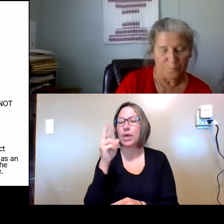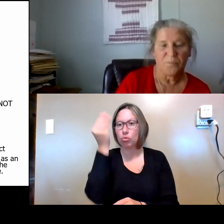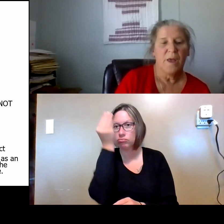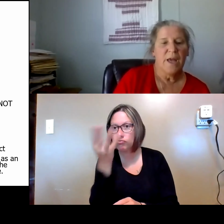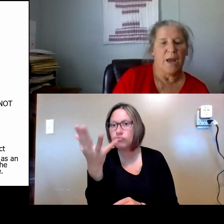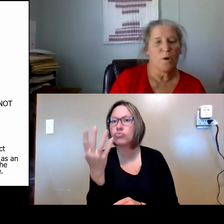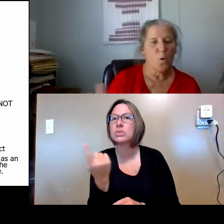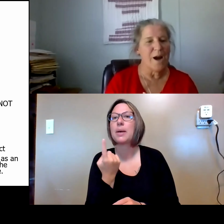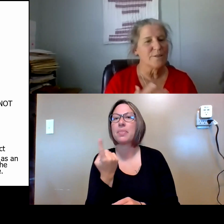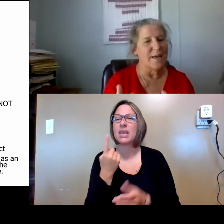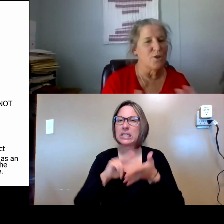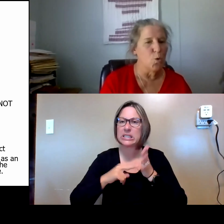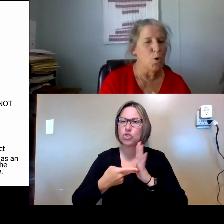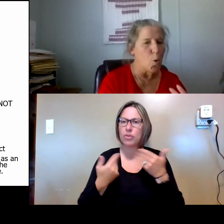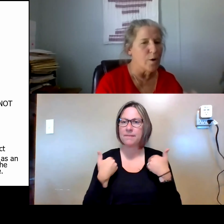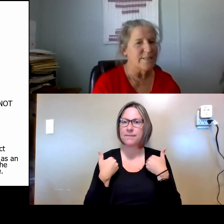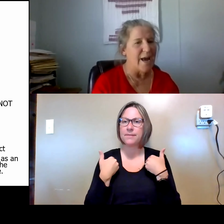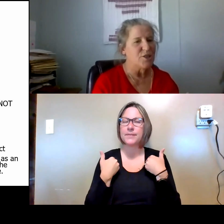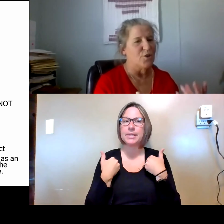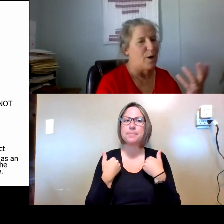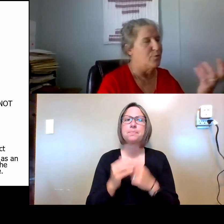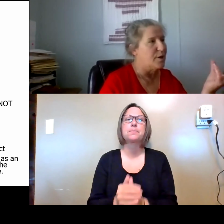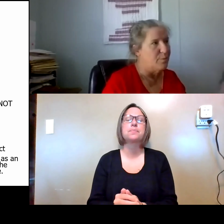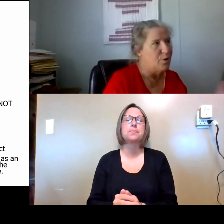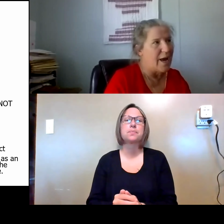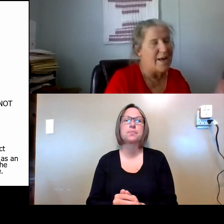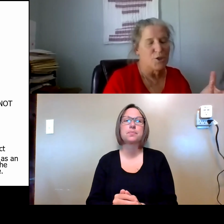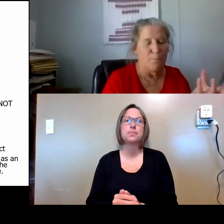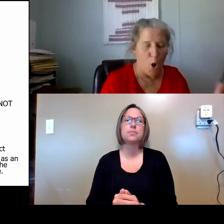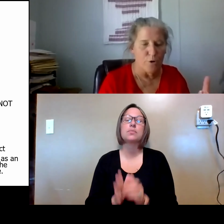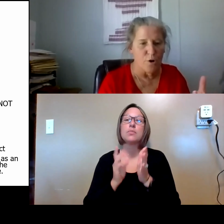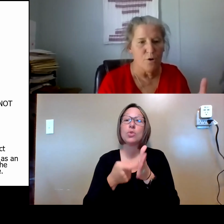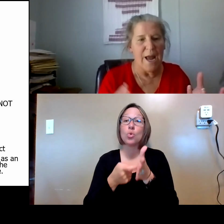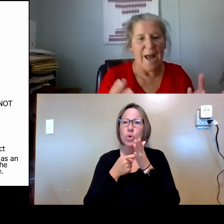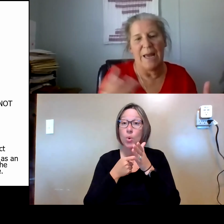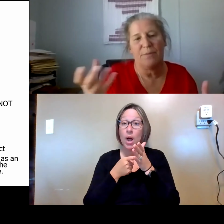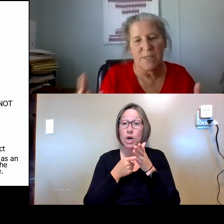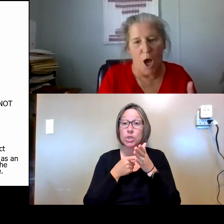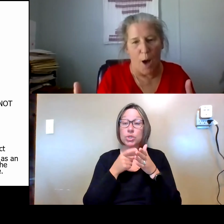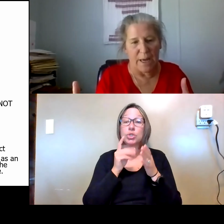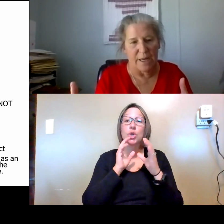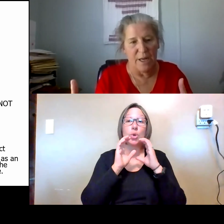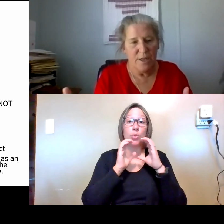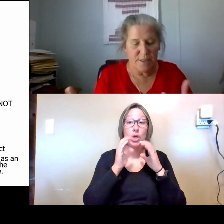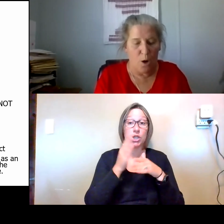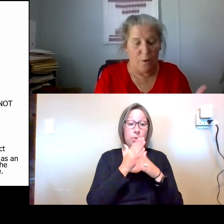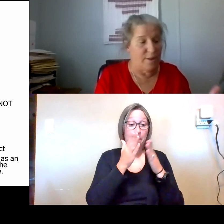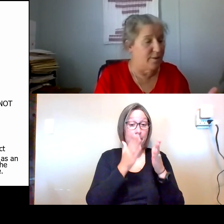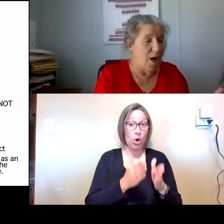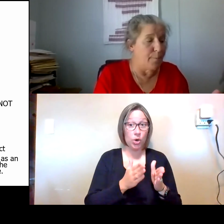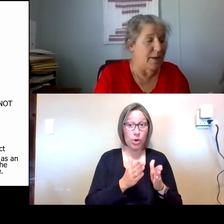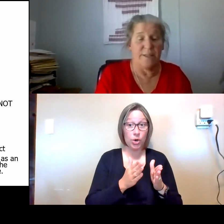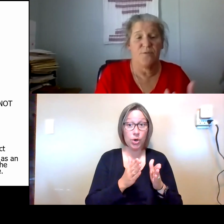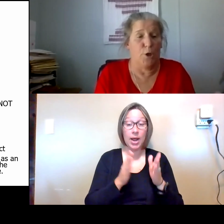whatever, and requires that dual orientation of both the communication partner and the topic. So if